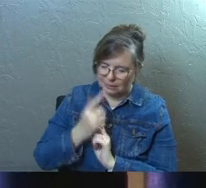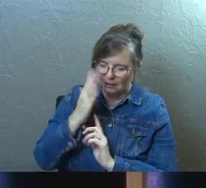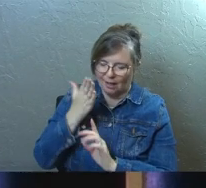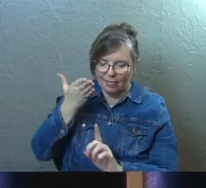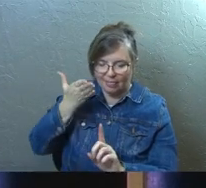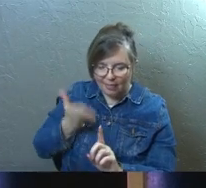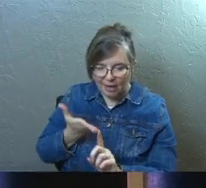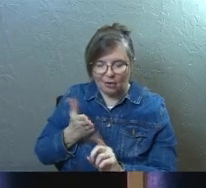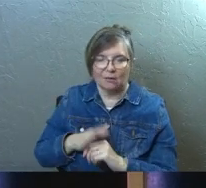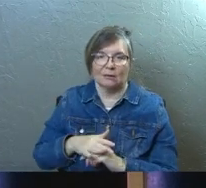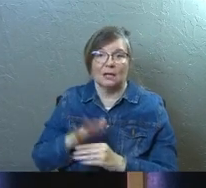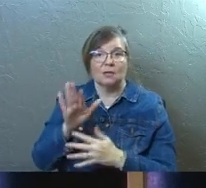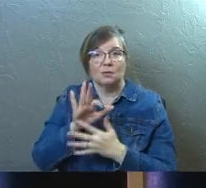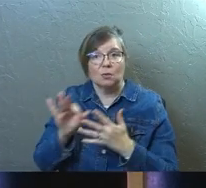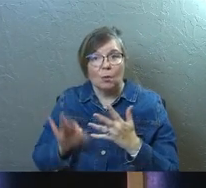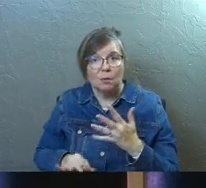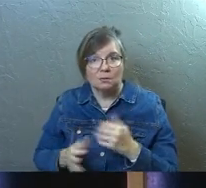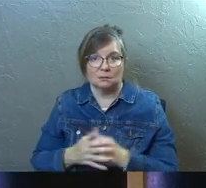a choice.